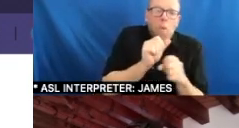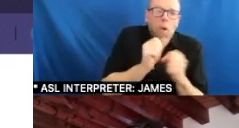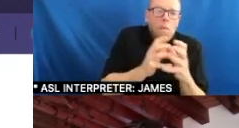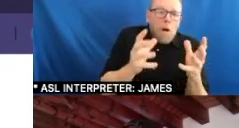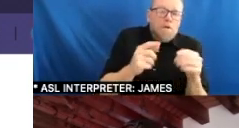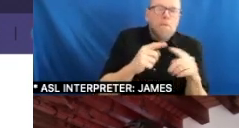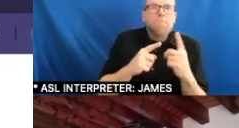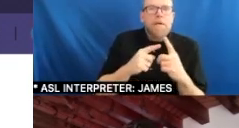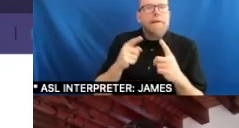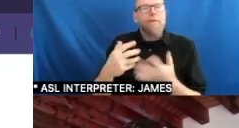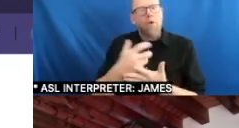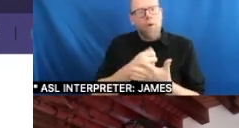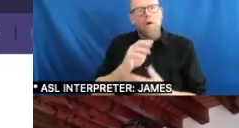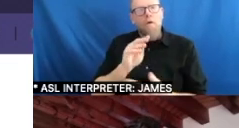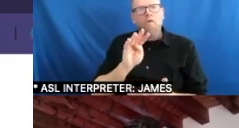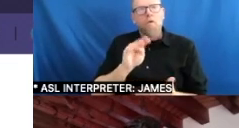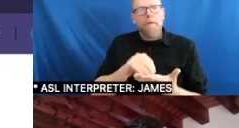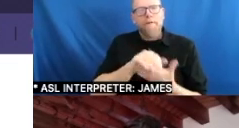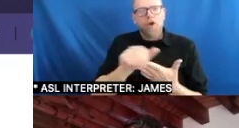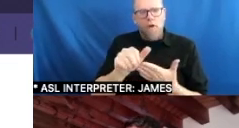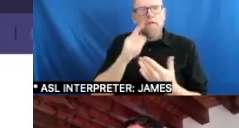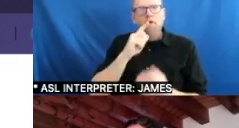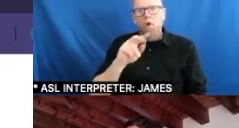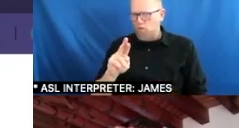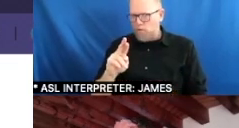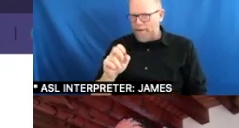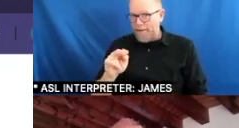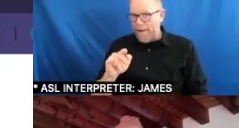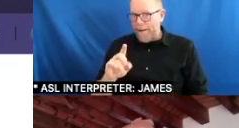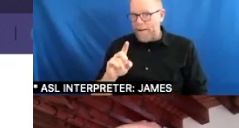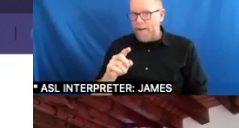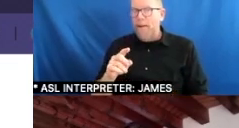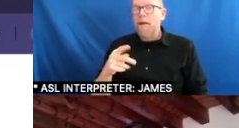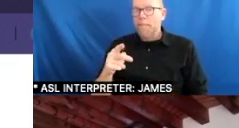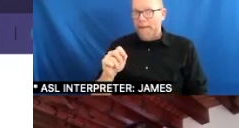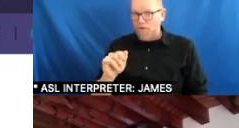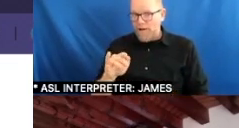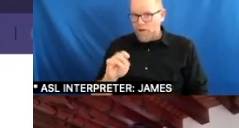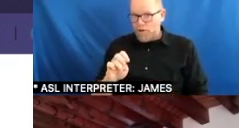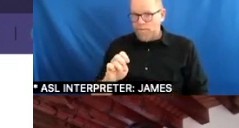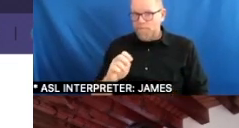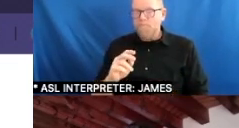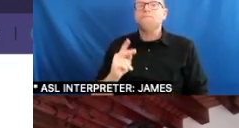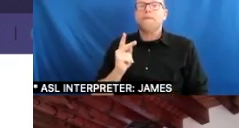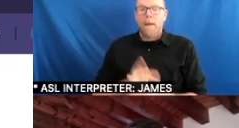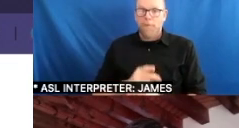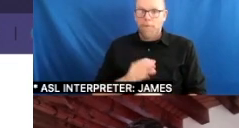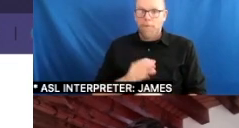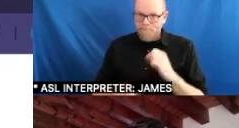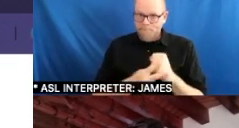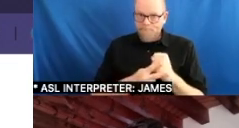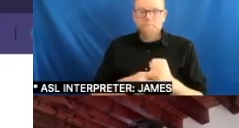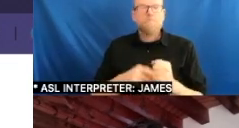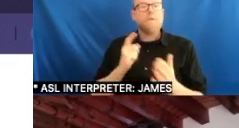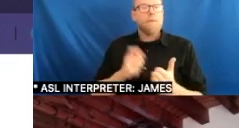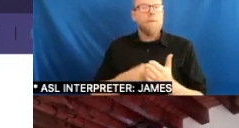$4,000 in retained patronage that's held by the co-op. And so what this cooperative, the mining co-op, decided